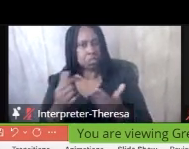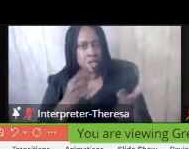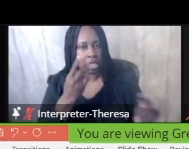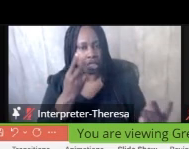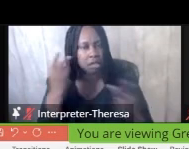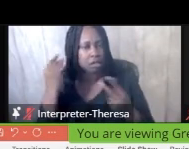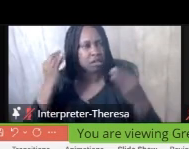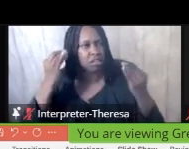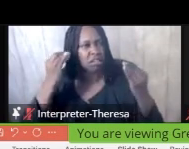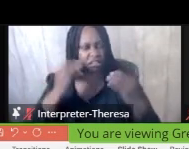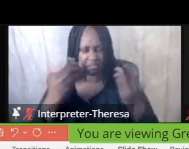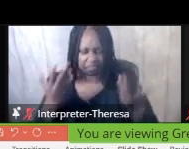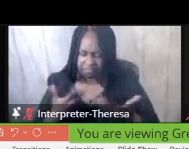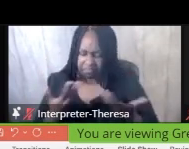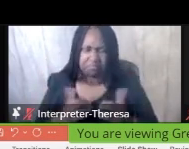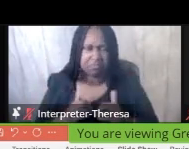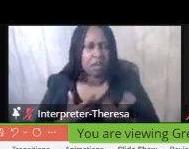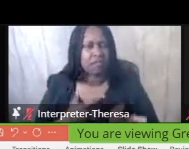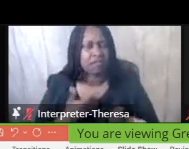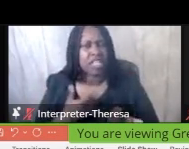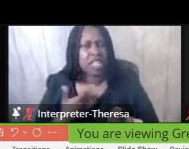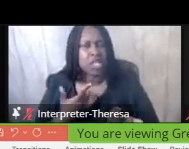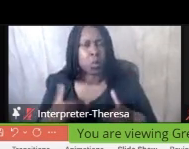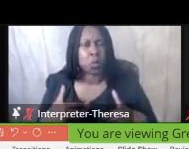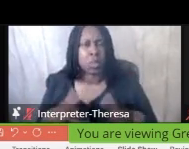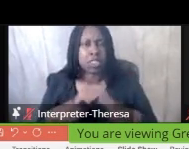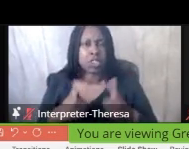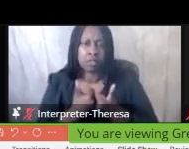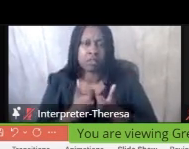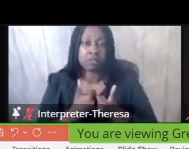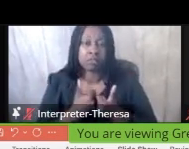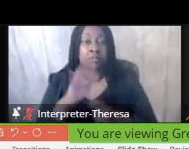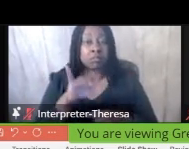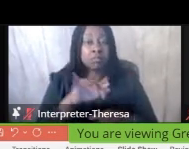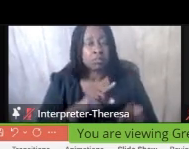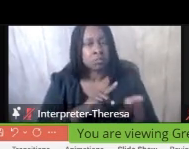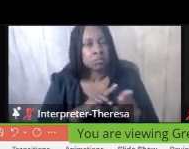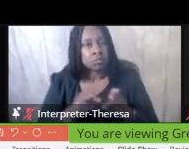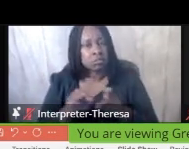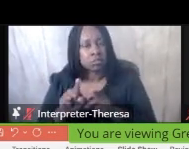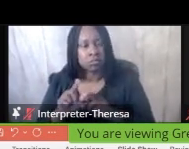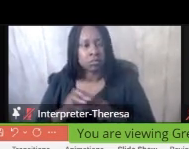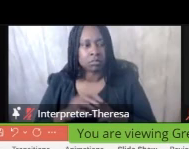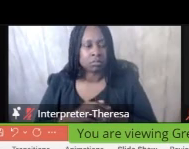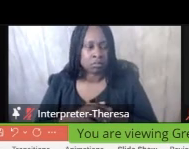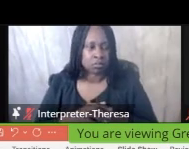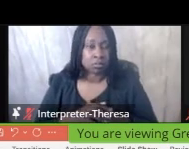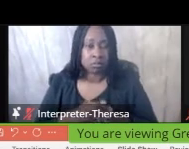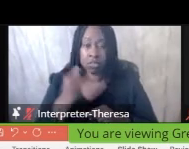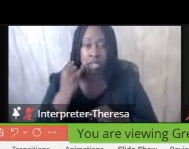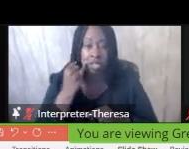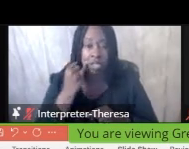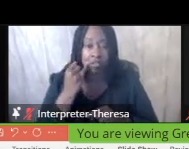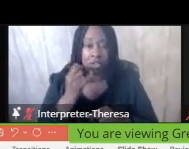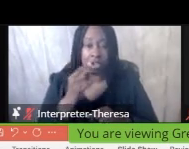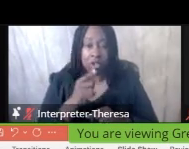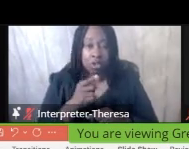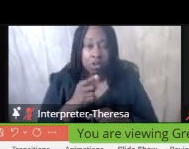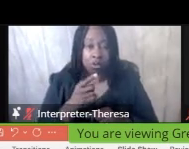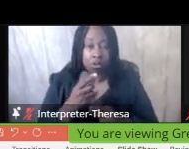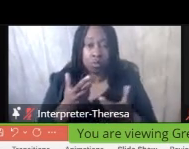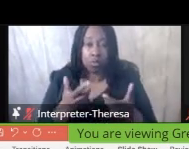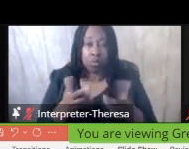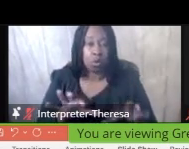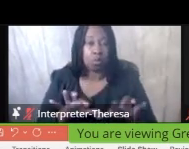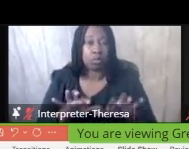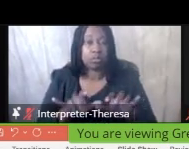because it's a challenging thing, and also give an opportunity that if you don't want to share that in the